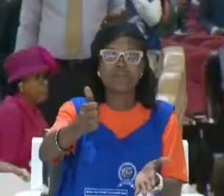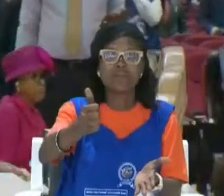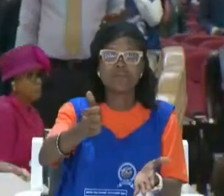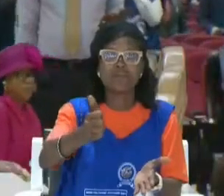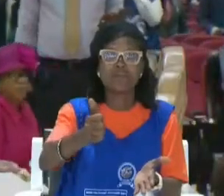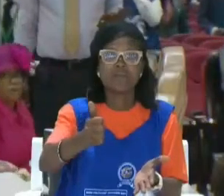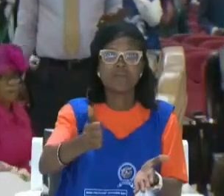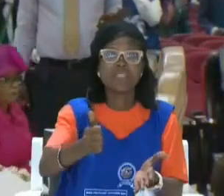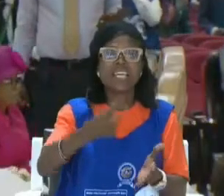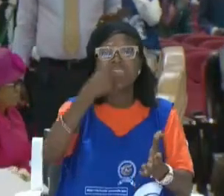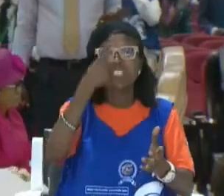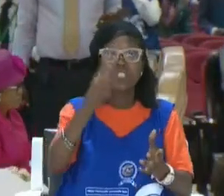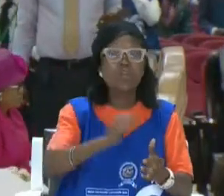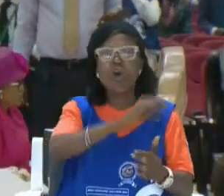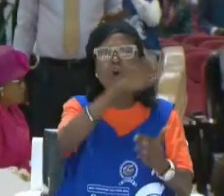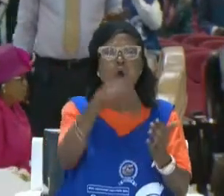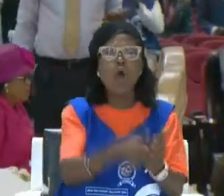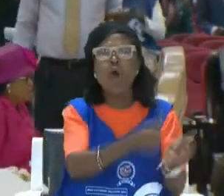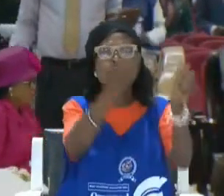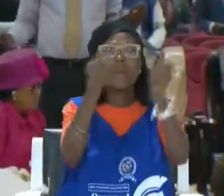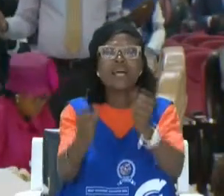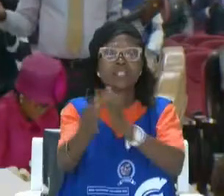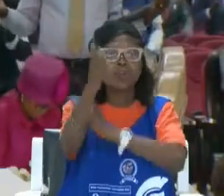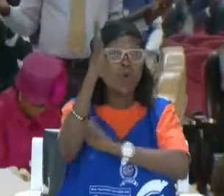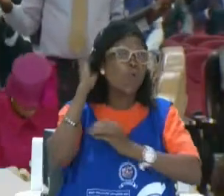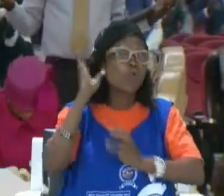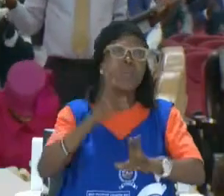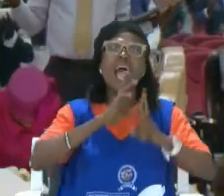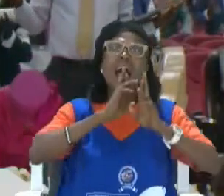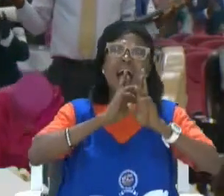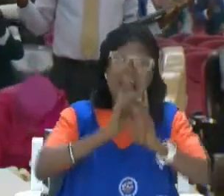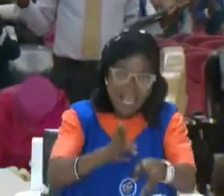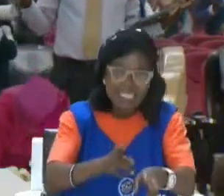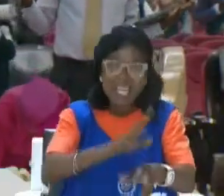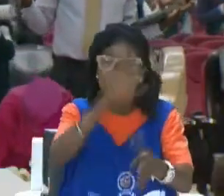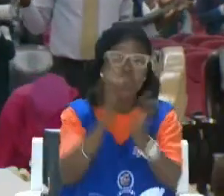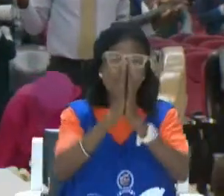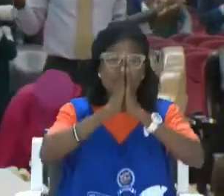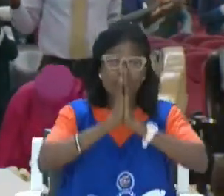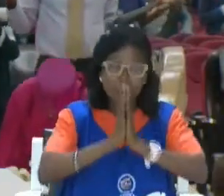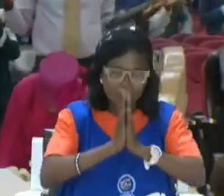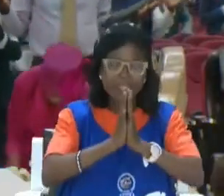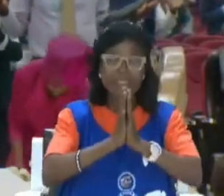The Almighty God will grant your request.